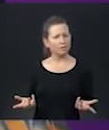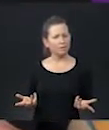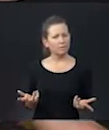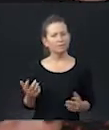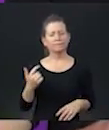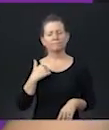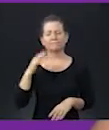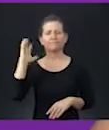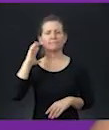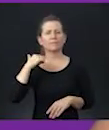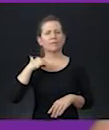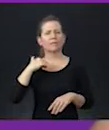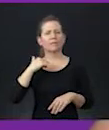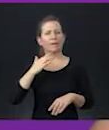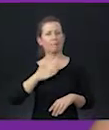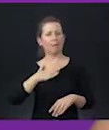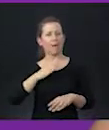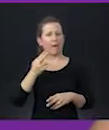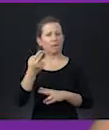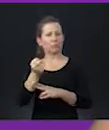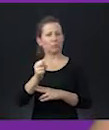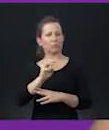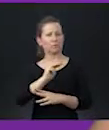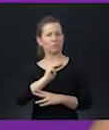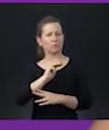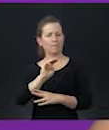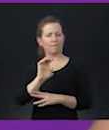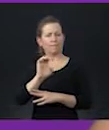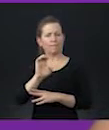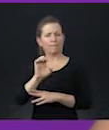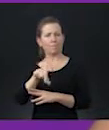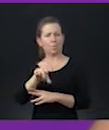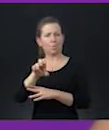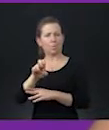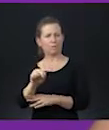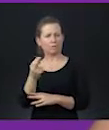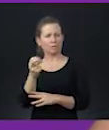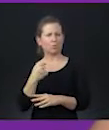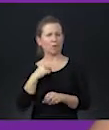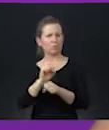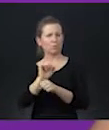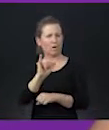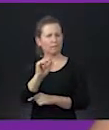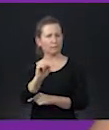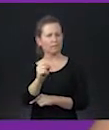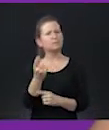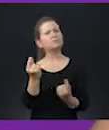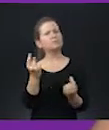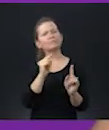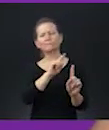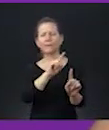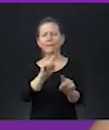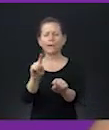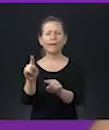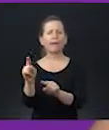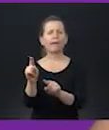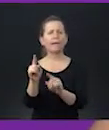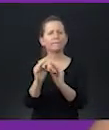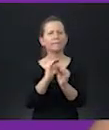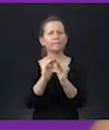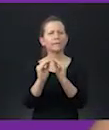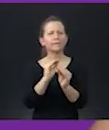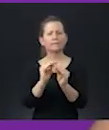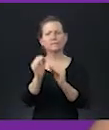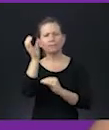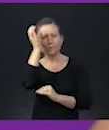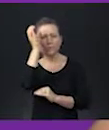trying. I was at IIT at McQueen High School for about a year, so we'd go around